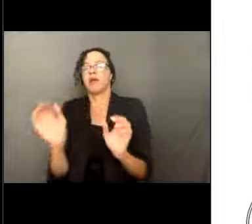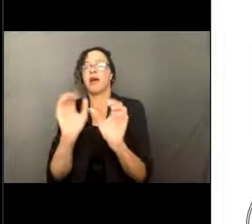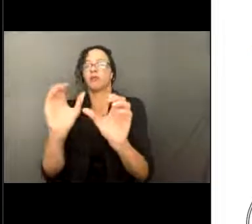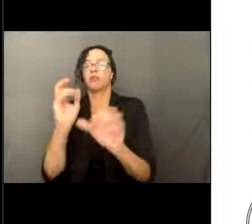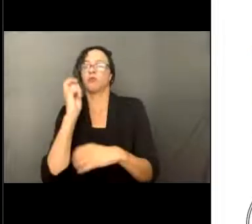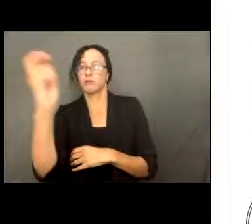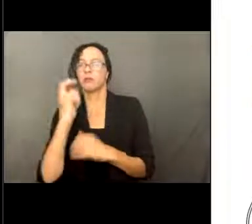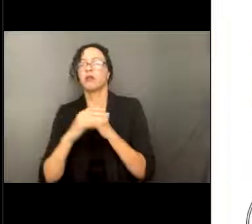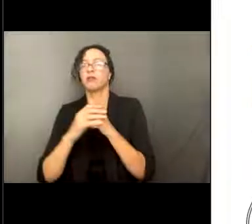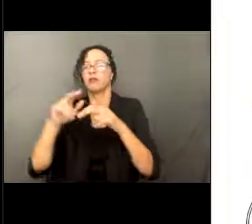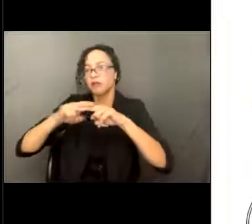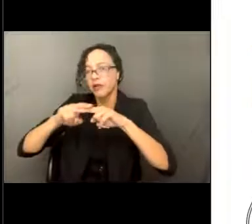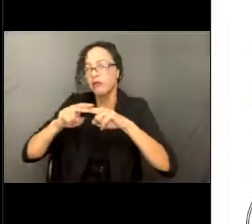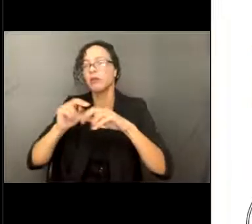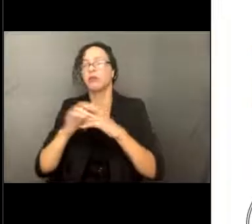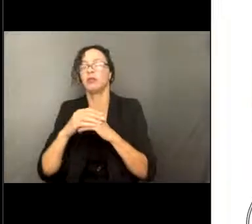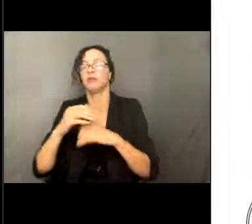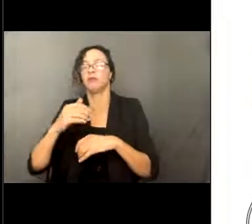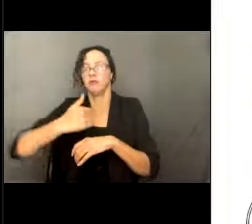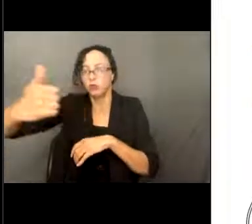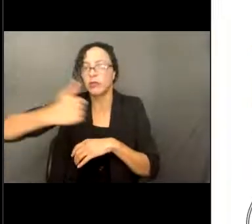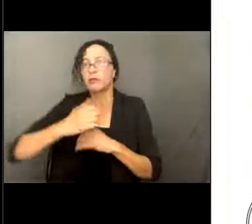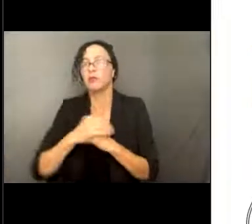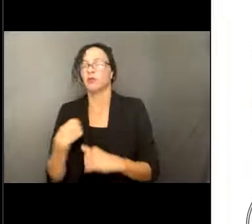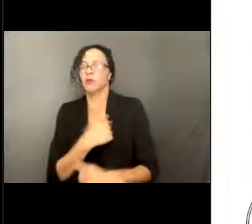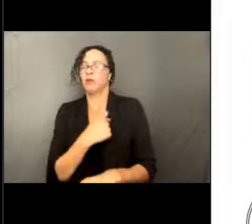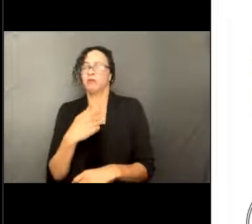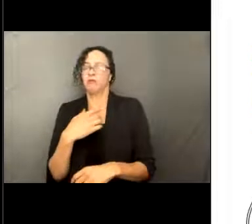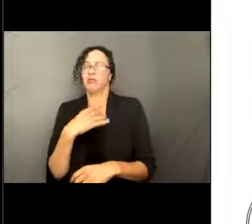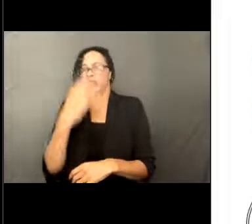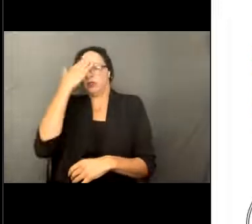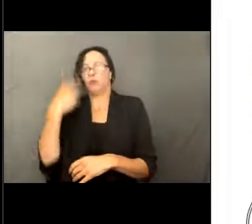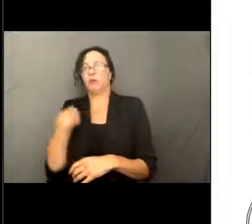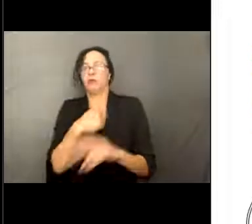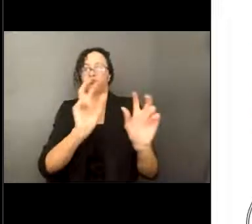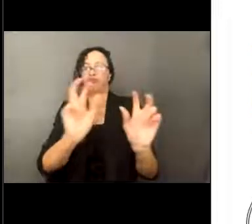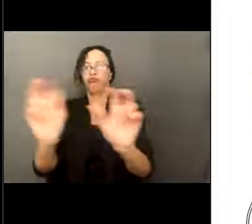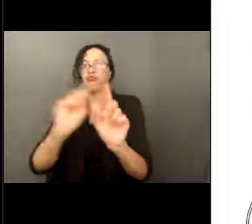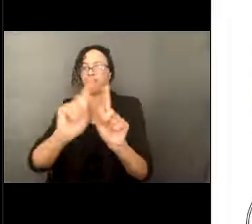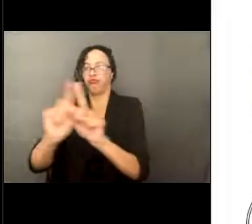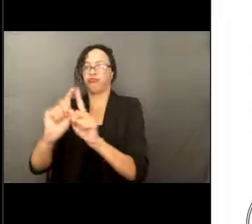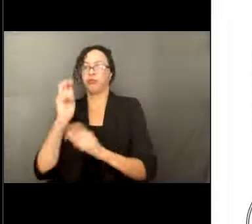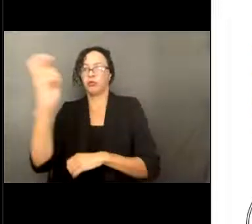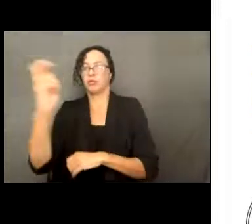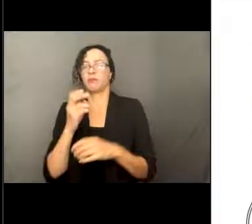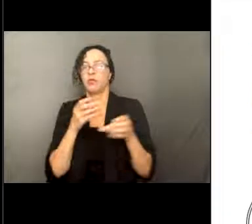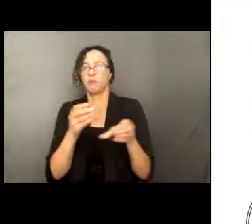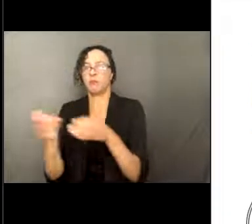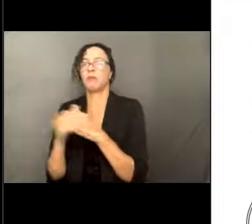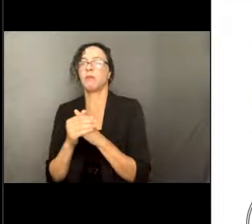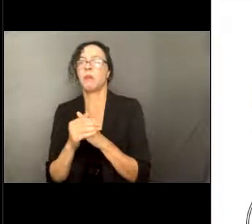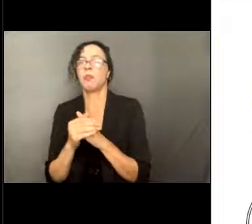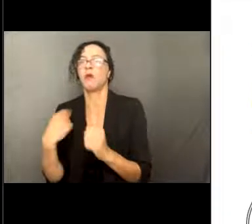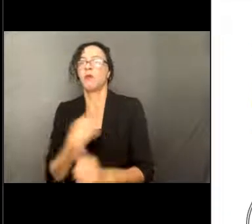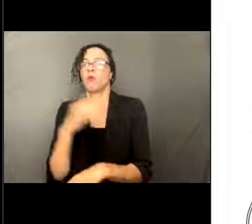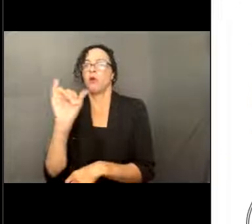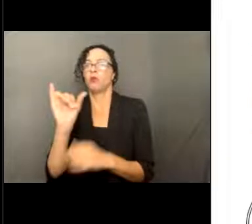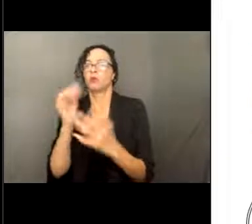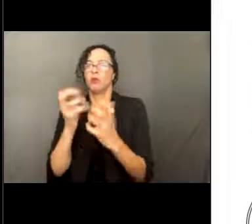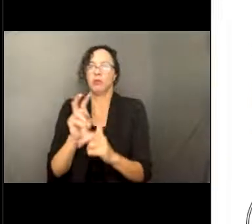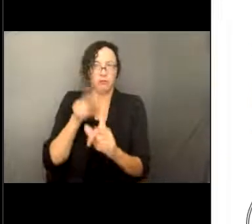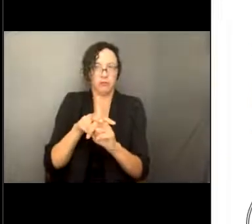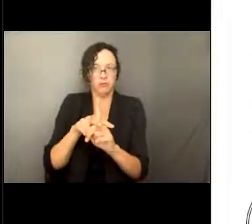our alternative modes. We are leading an effort in our region to implement the implementation of broadband.